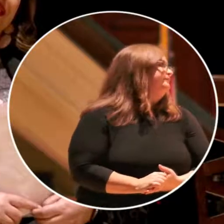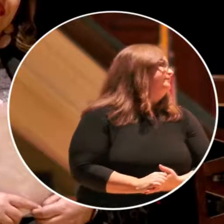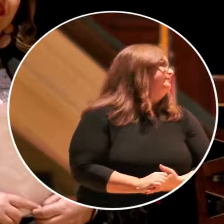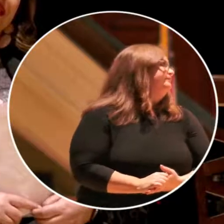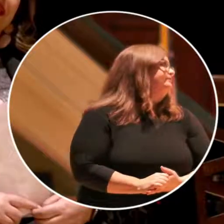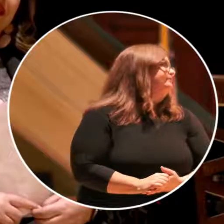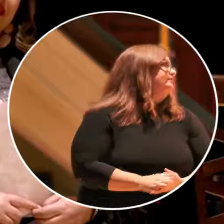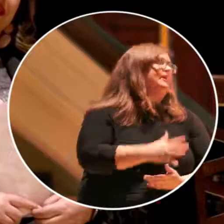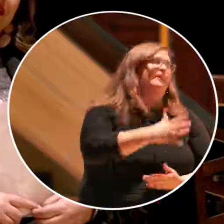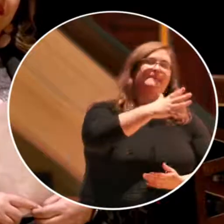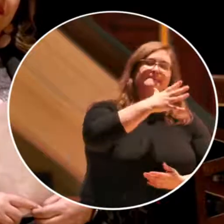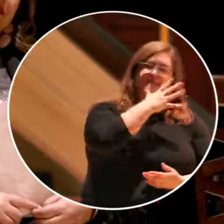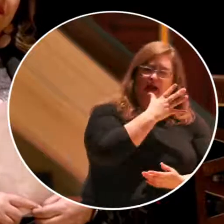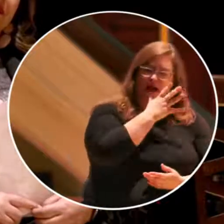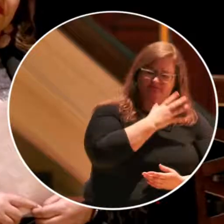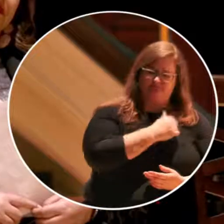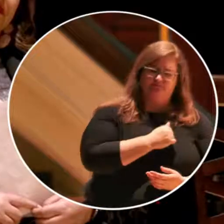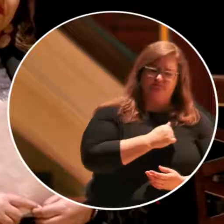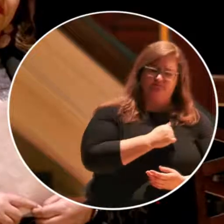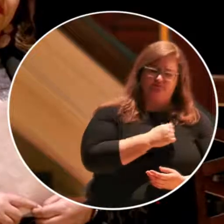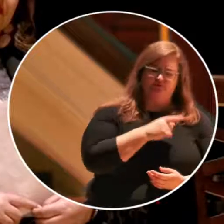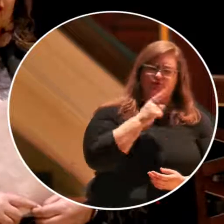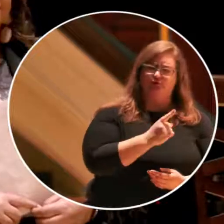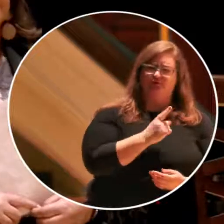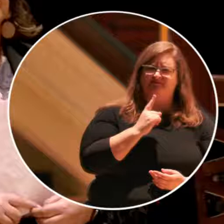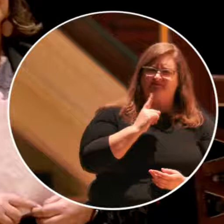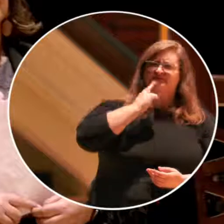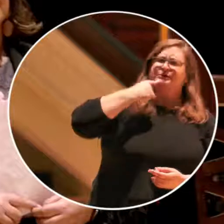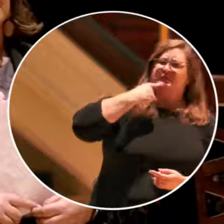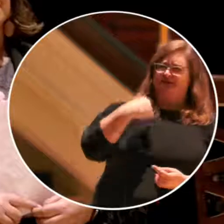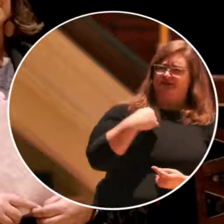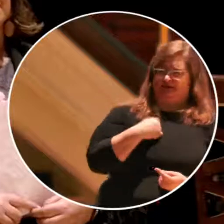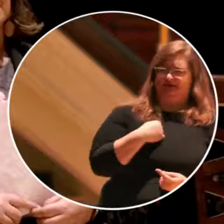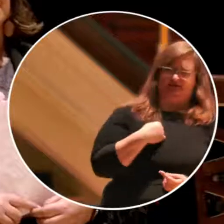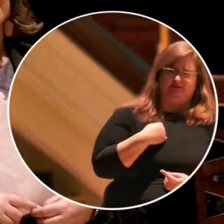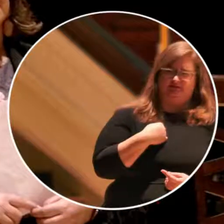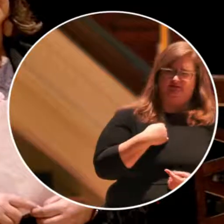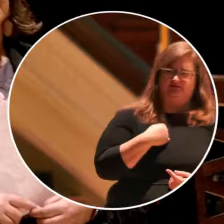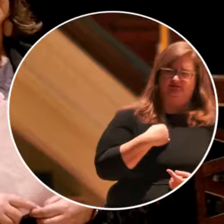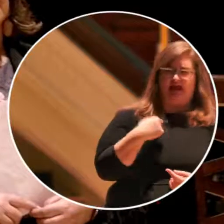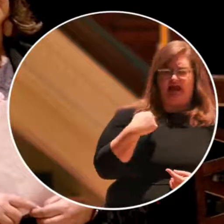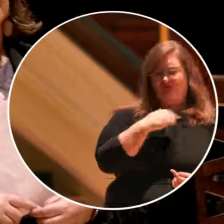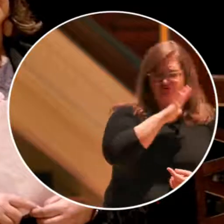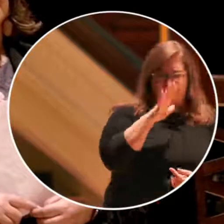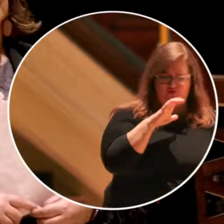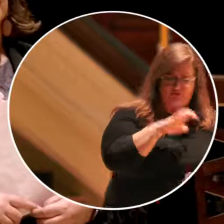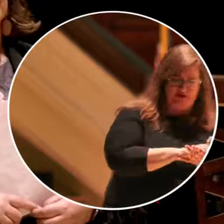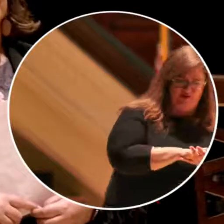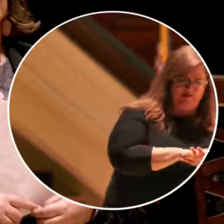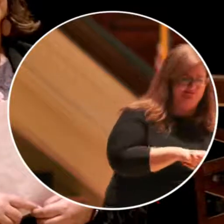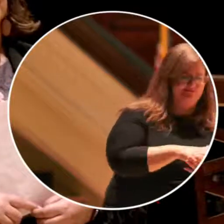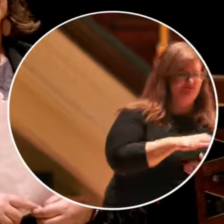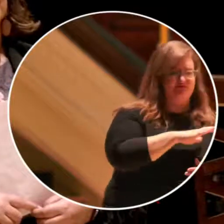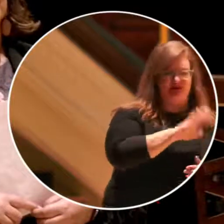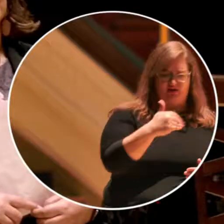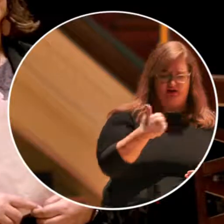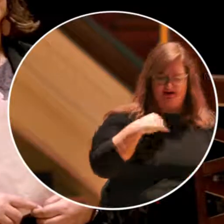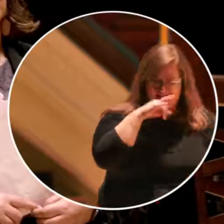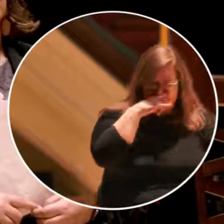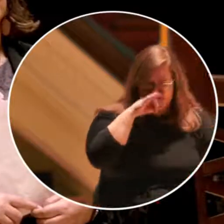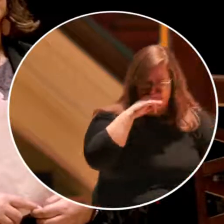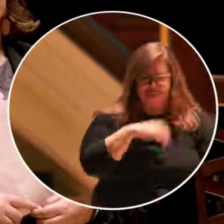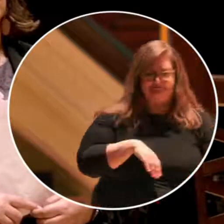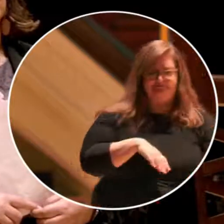Mom, were you disappointed in how I turned out? I never married, never had kids,